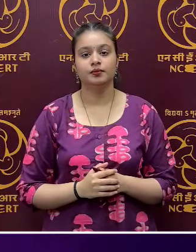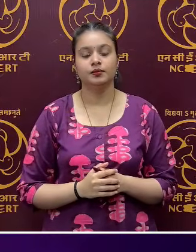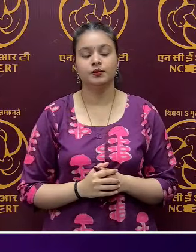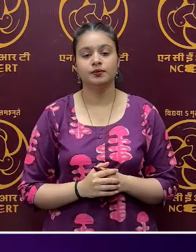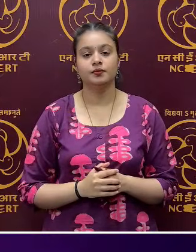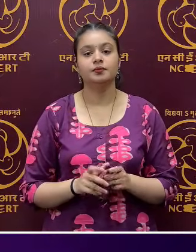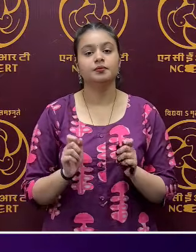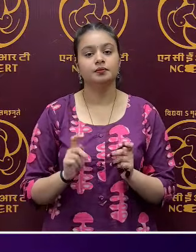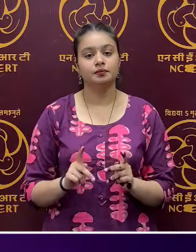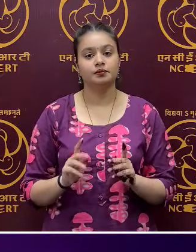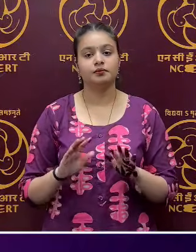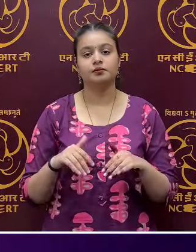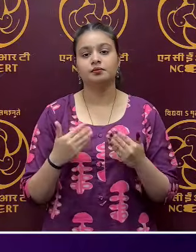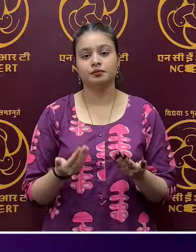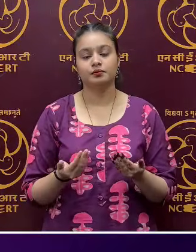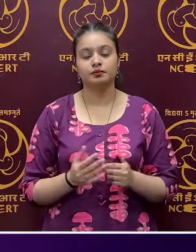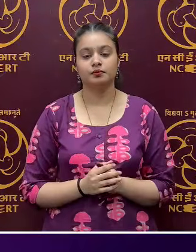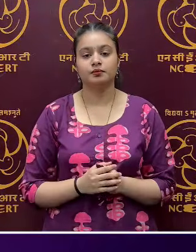Okay.